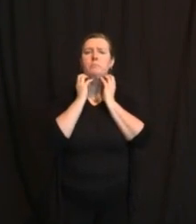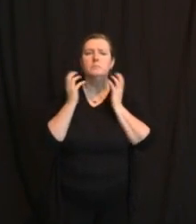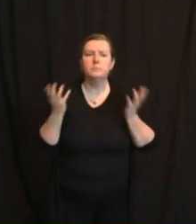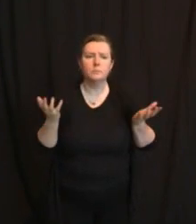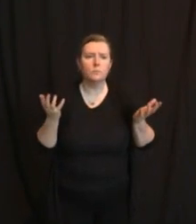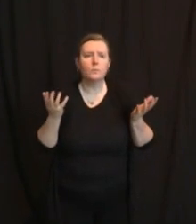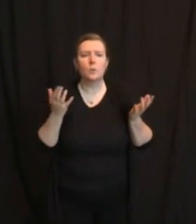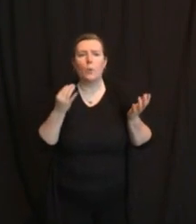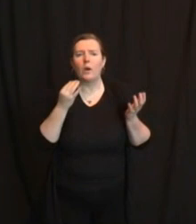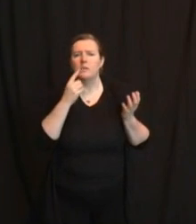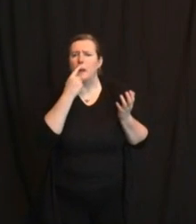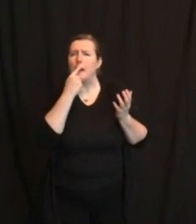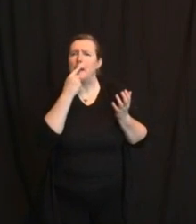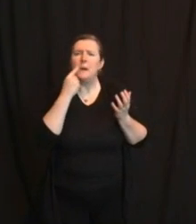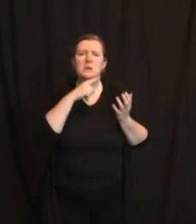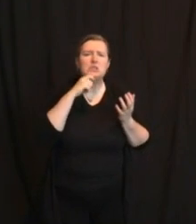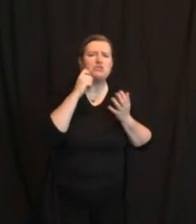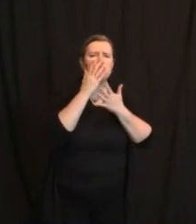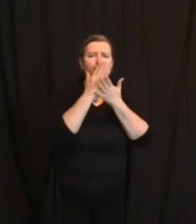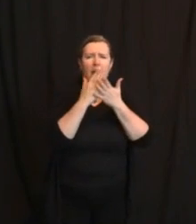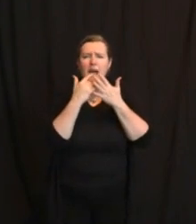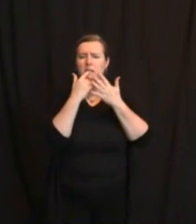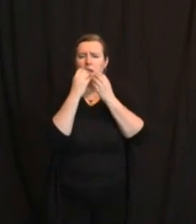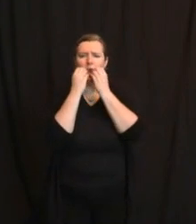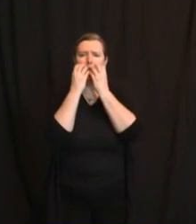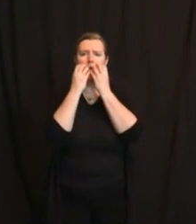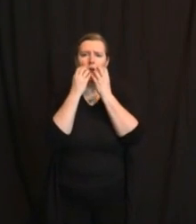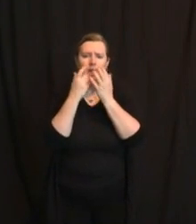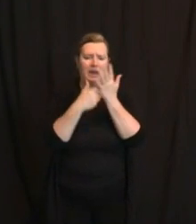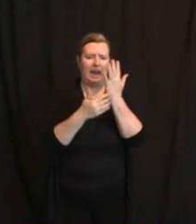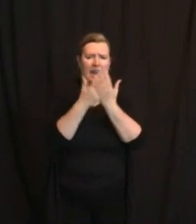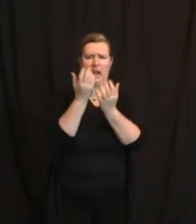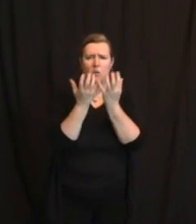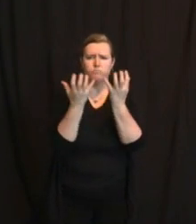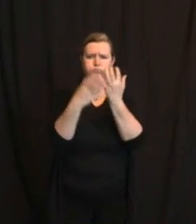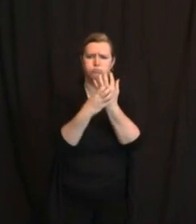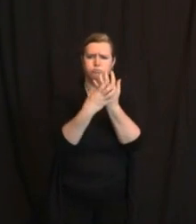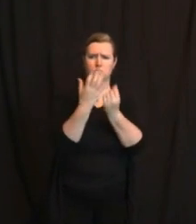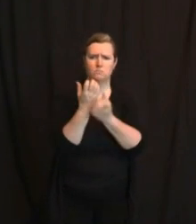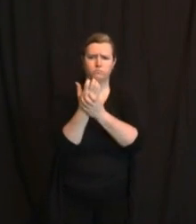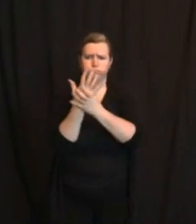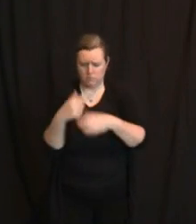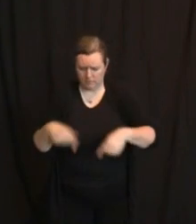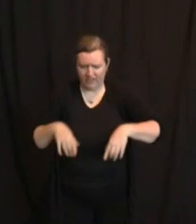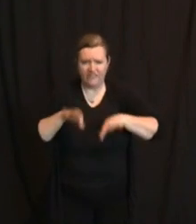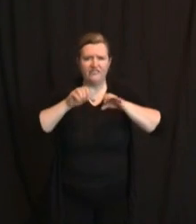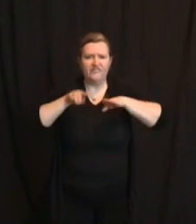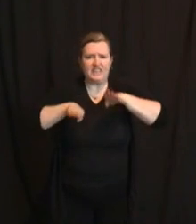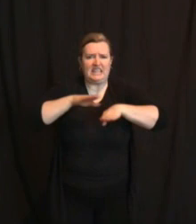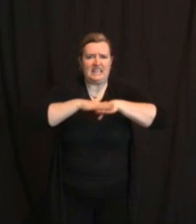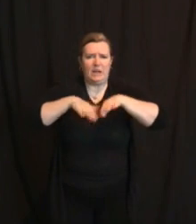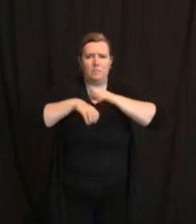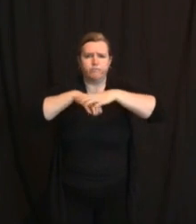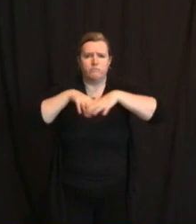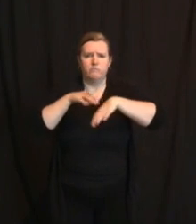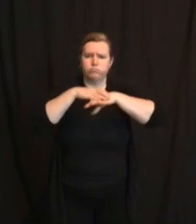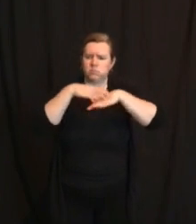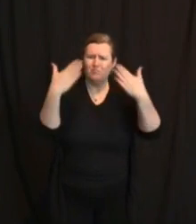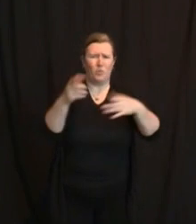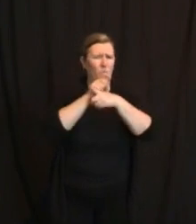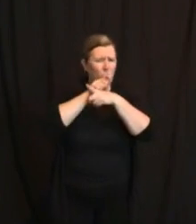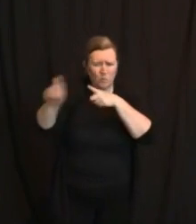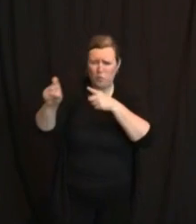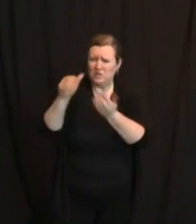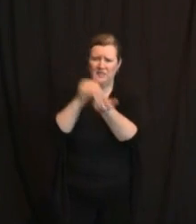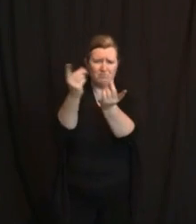tongue, and perhaps swollen hands and feet. Please call your healthcare provider if your child has any